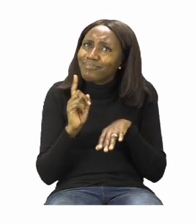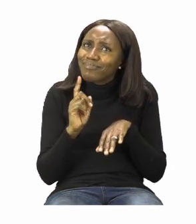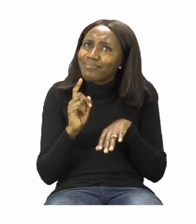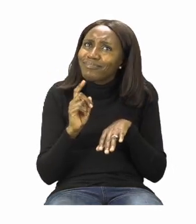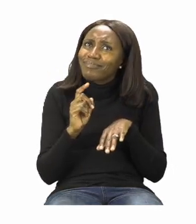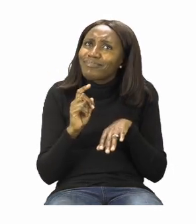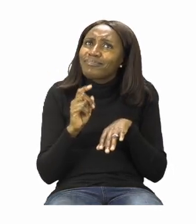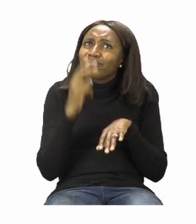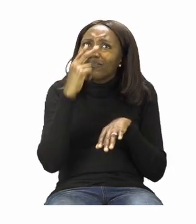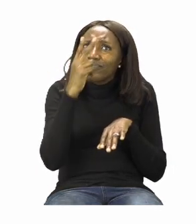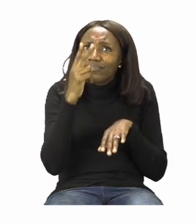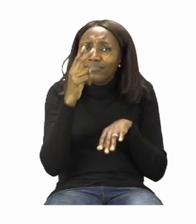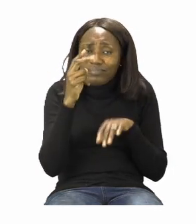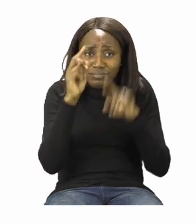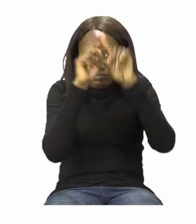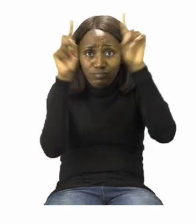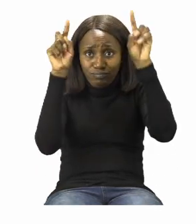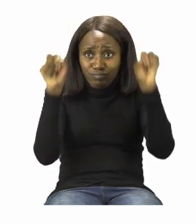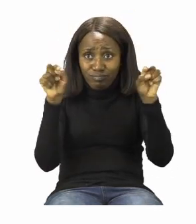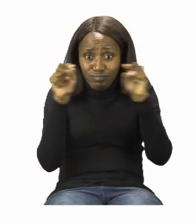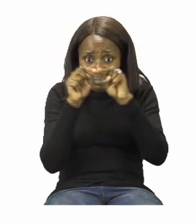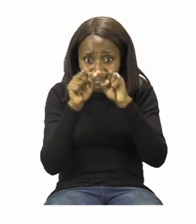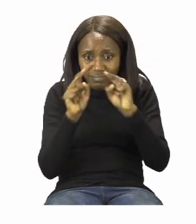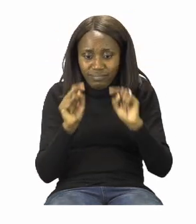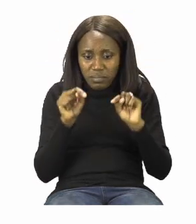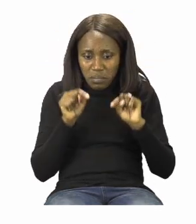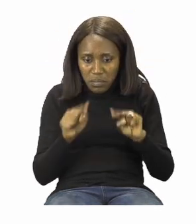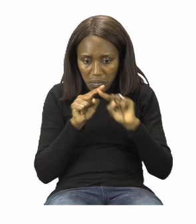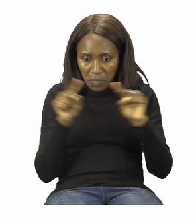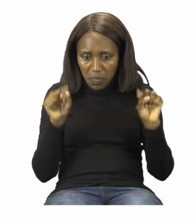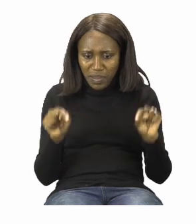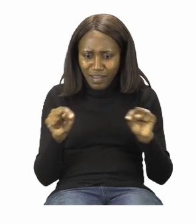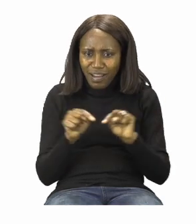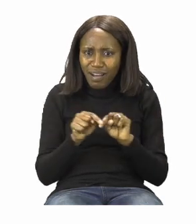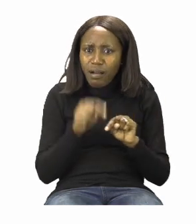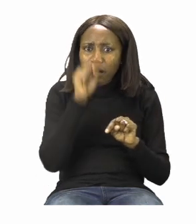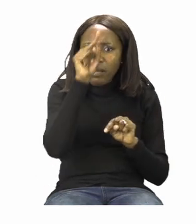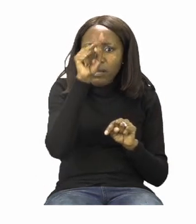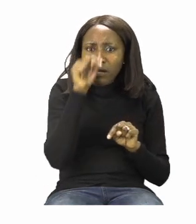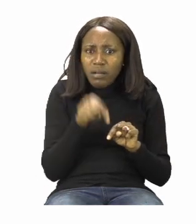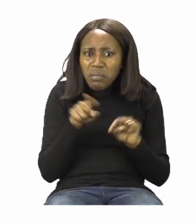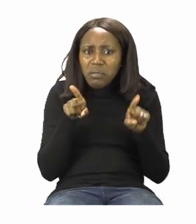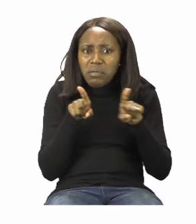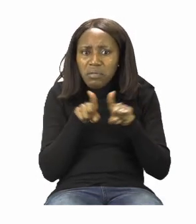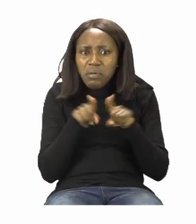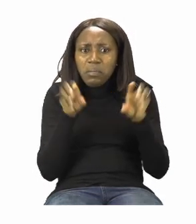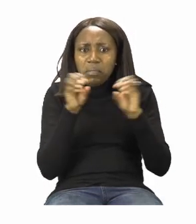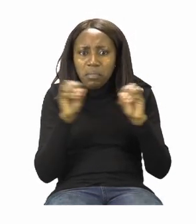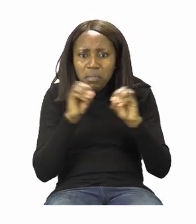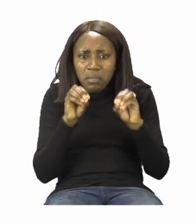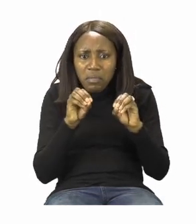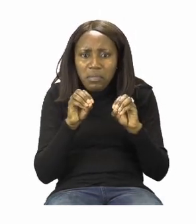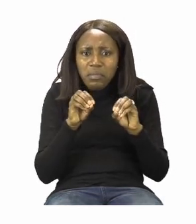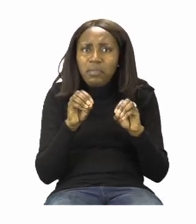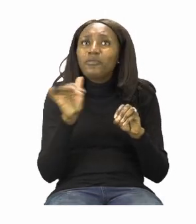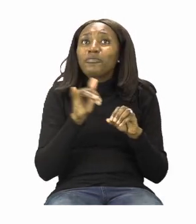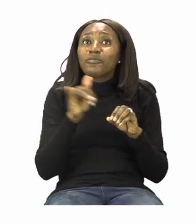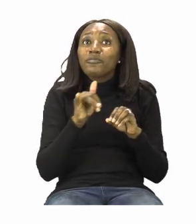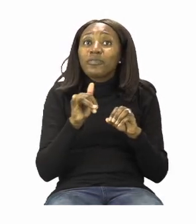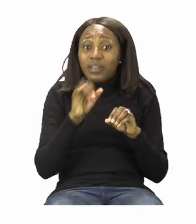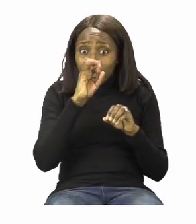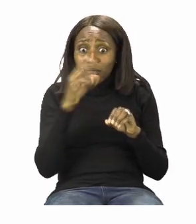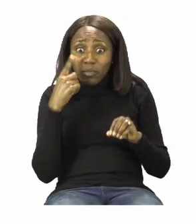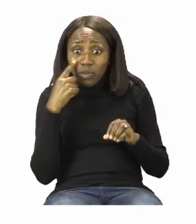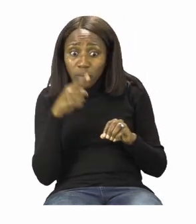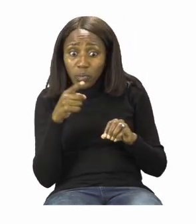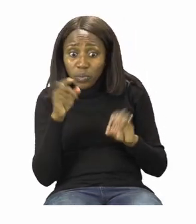missing objects in the second picture with a cross. Now this one is